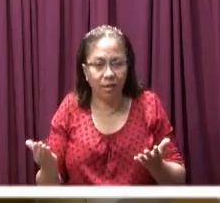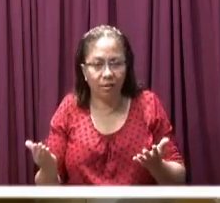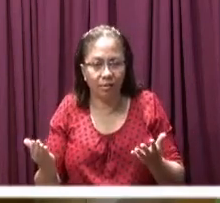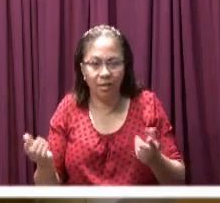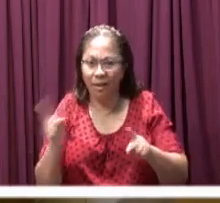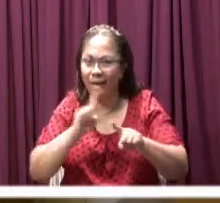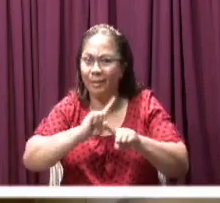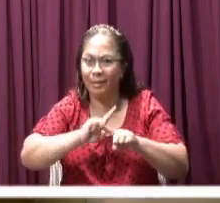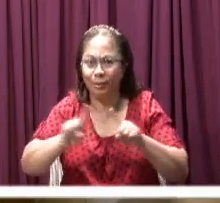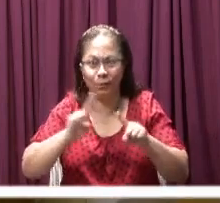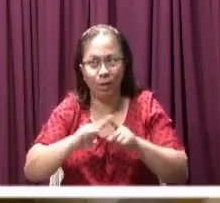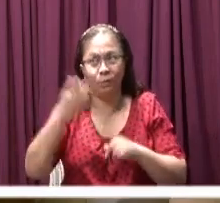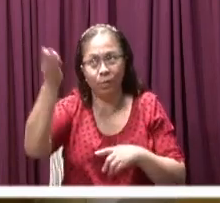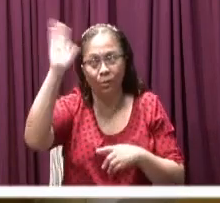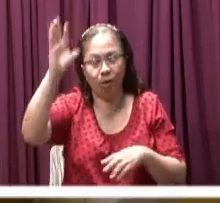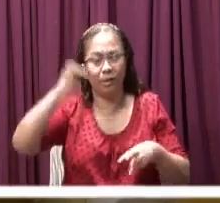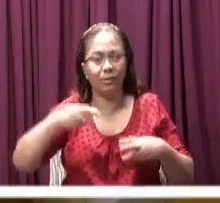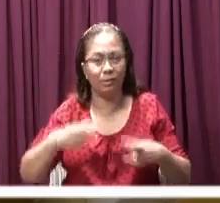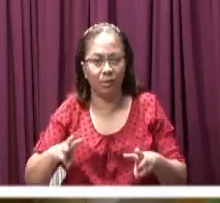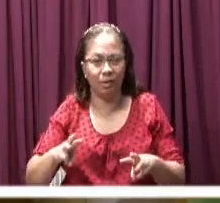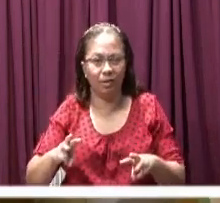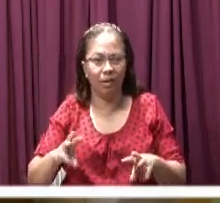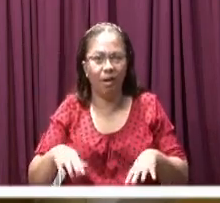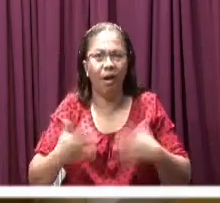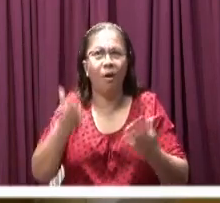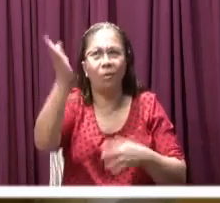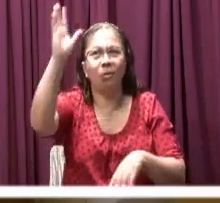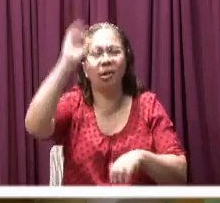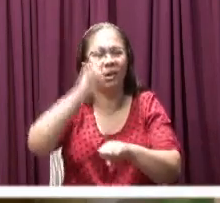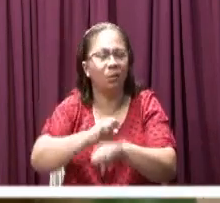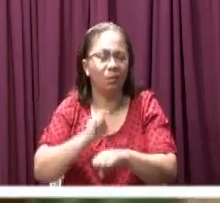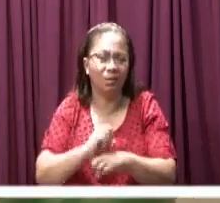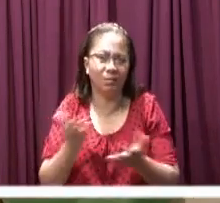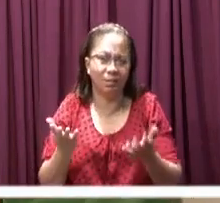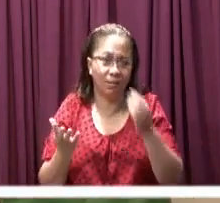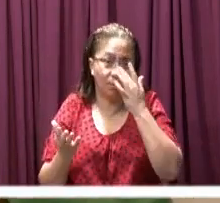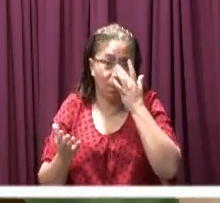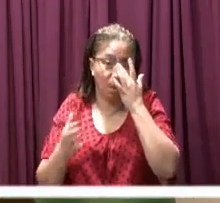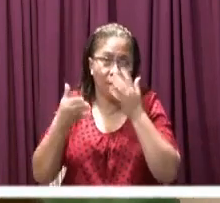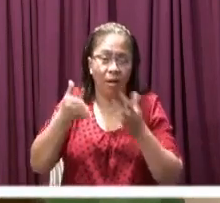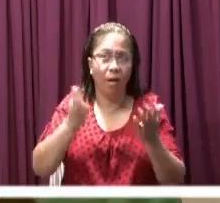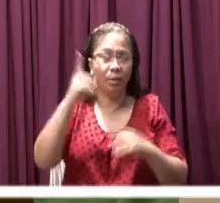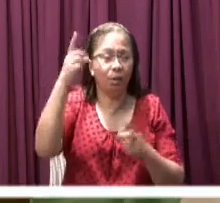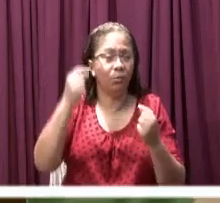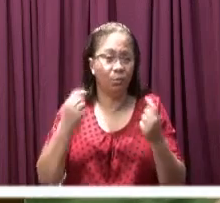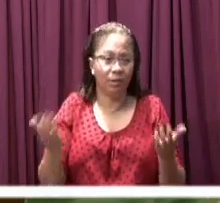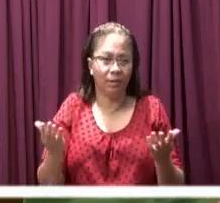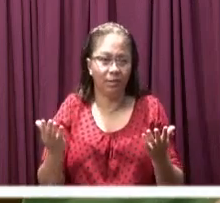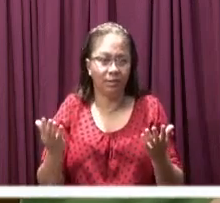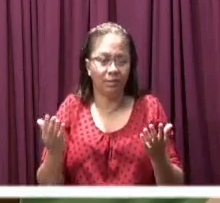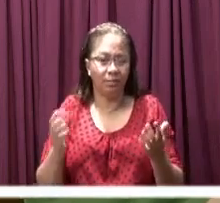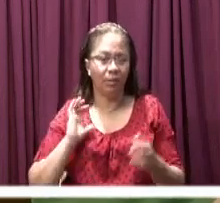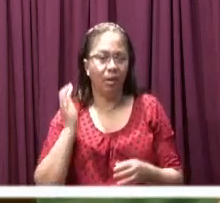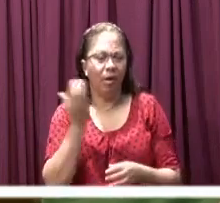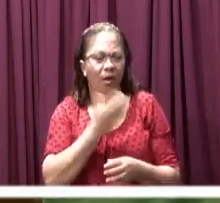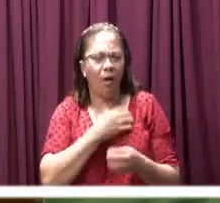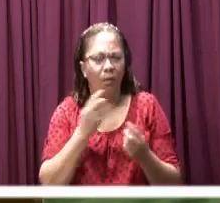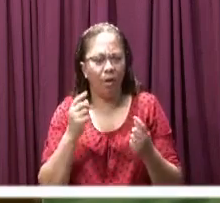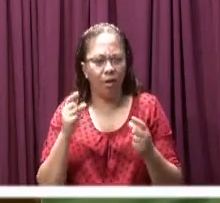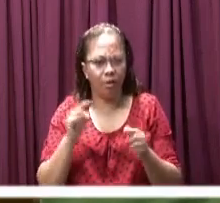from what God does and how God works. And that's kind of where our reading